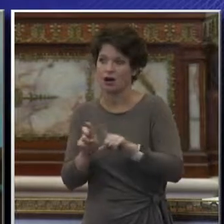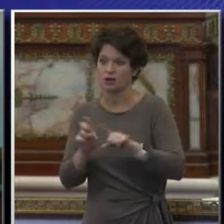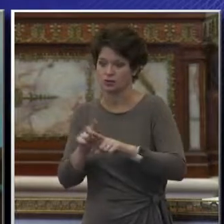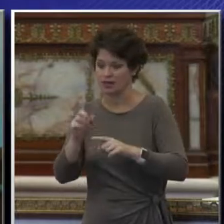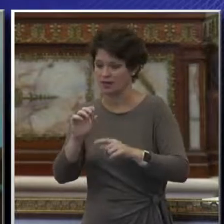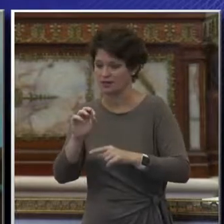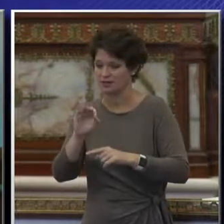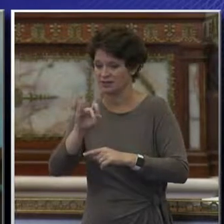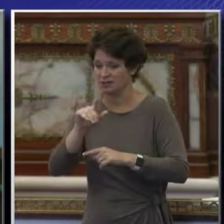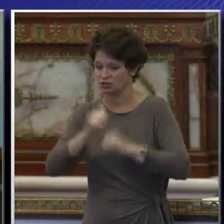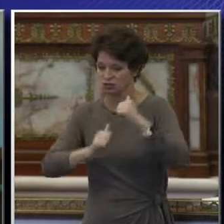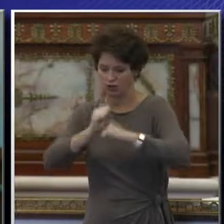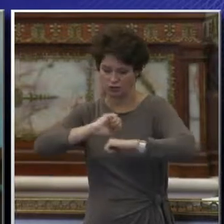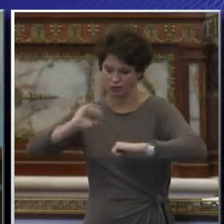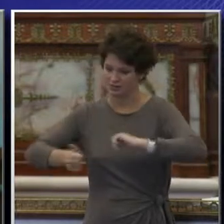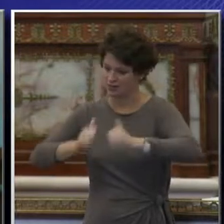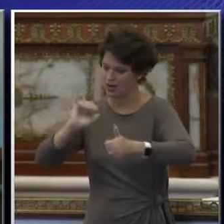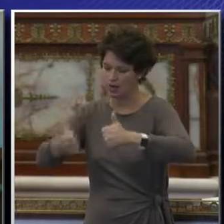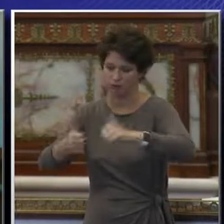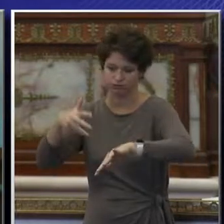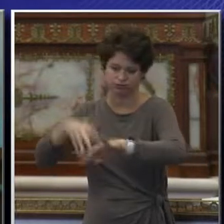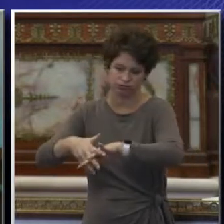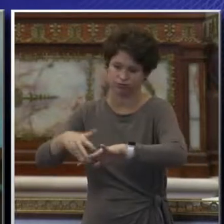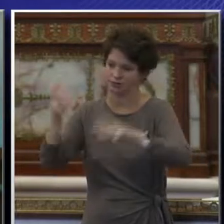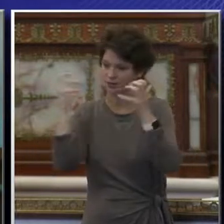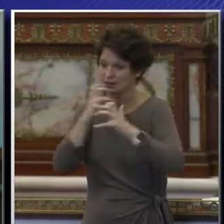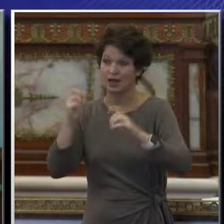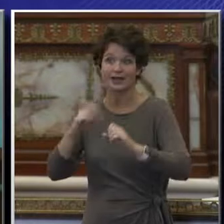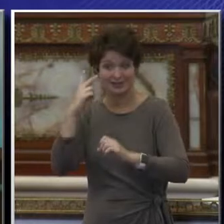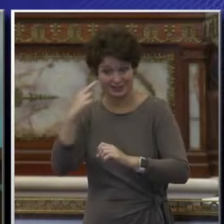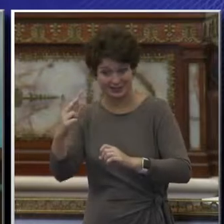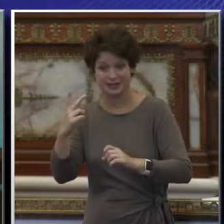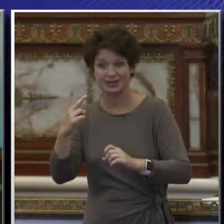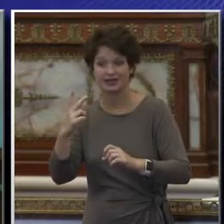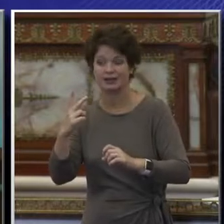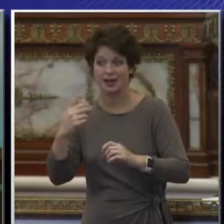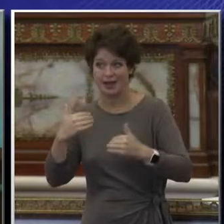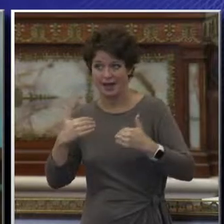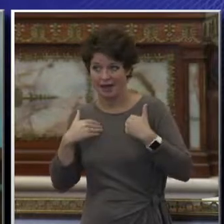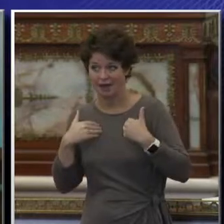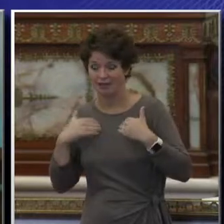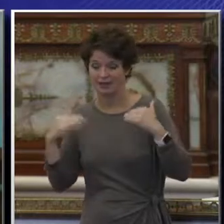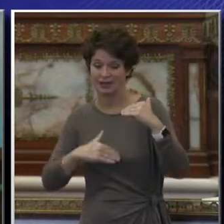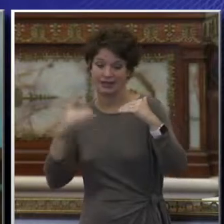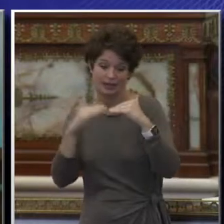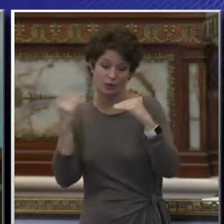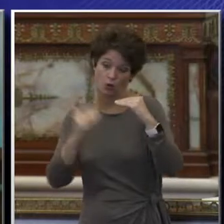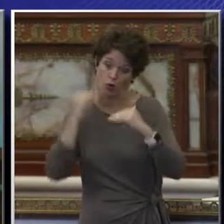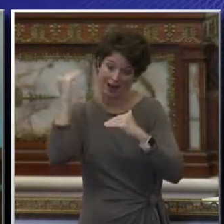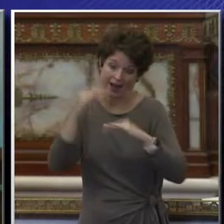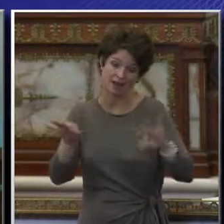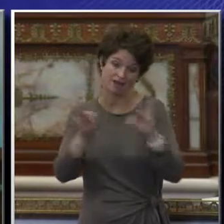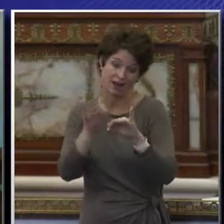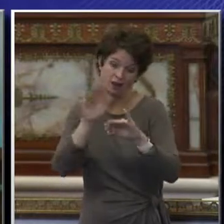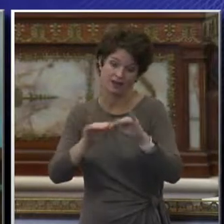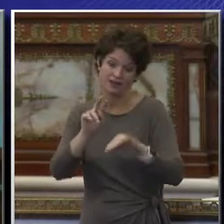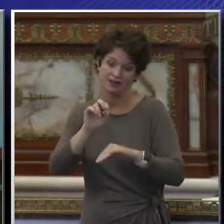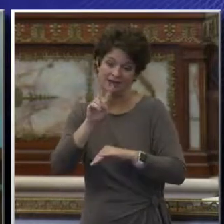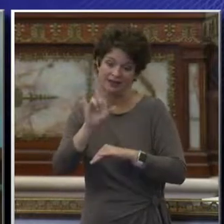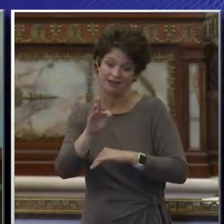infrastructure in place. And so, yes, I could see it having equal to or even higher value than the Navy